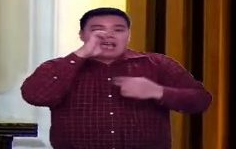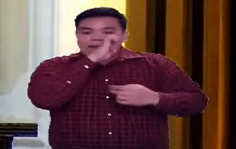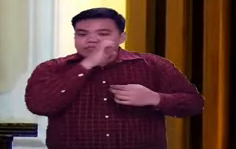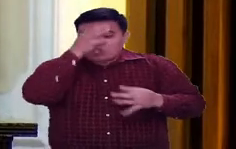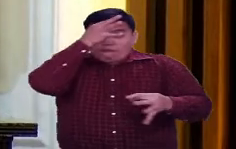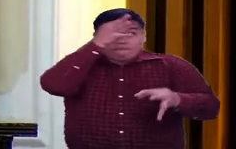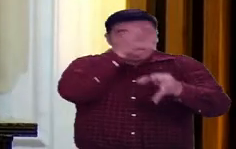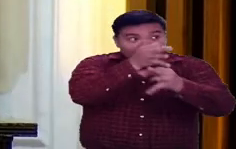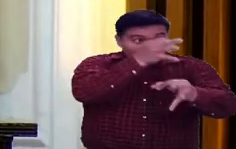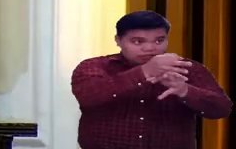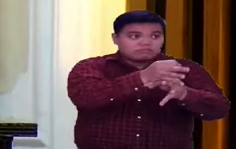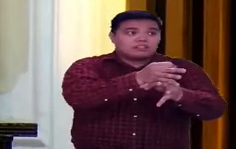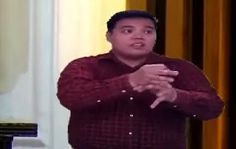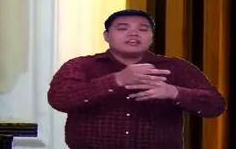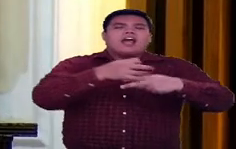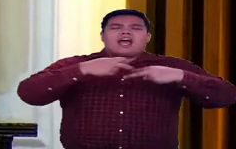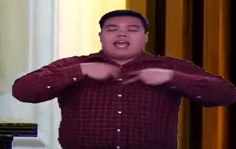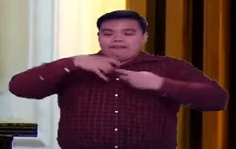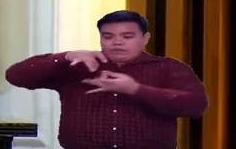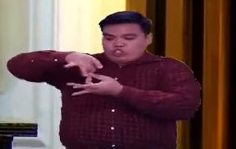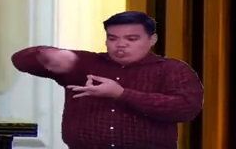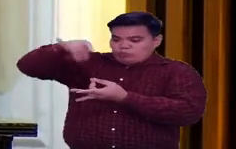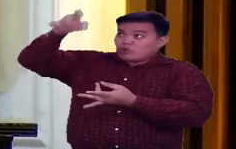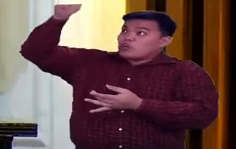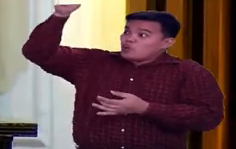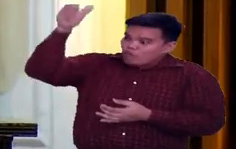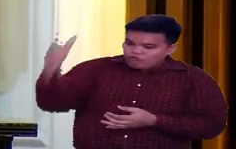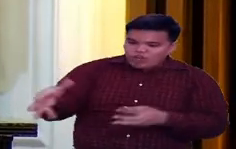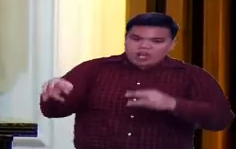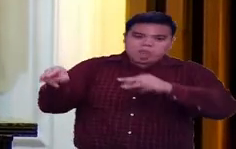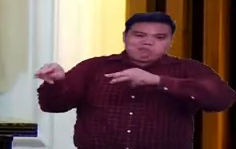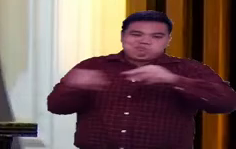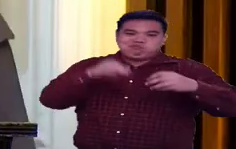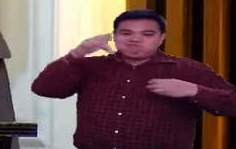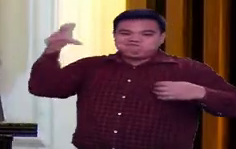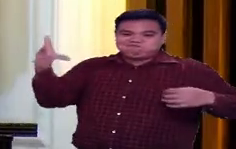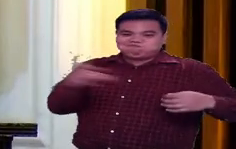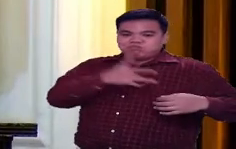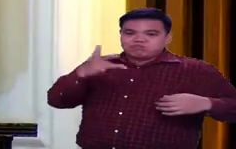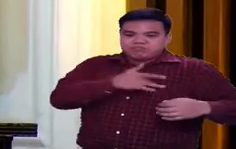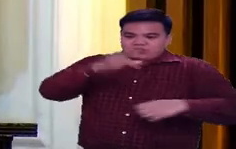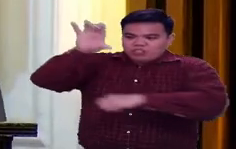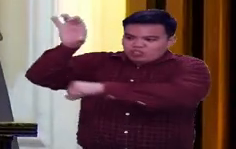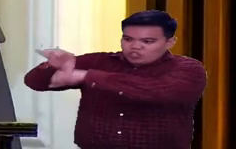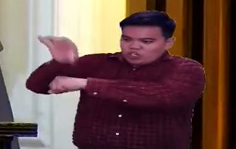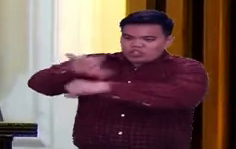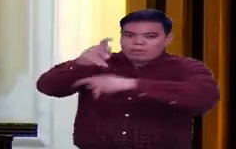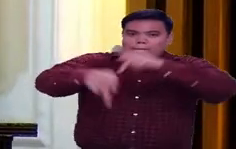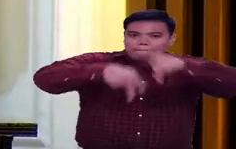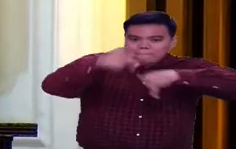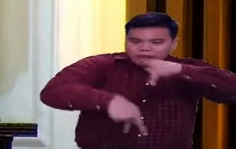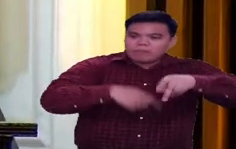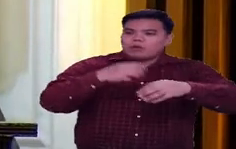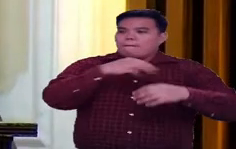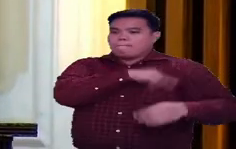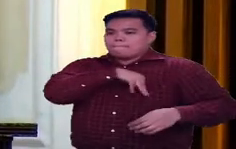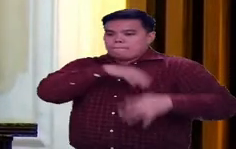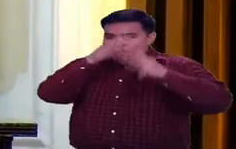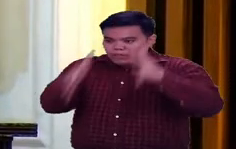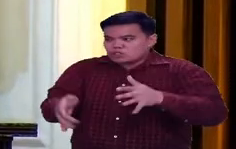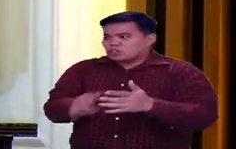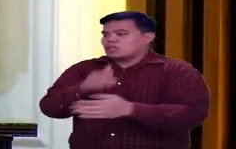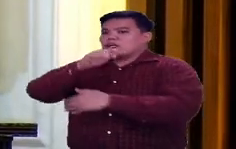faith, so that the Spirit of God can move through us and our churches and our missionaries around